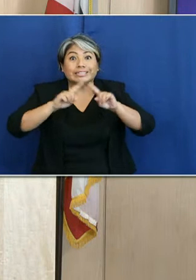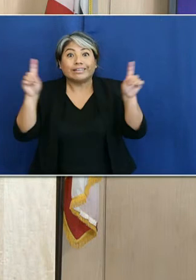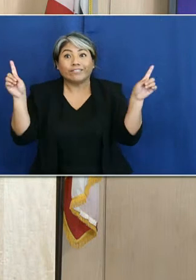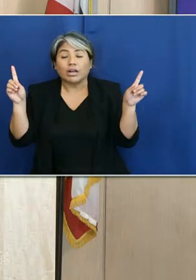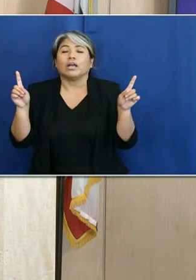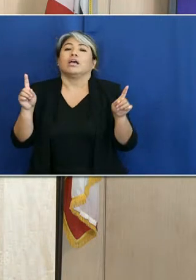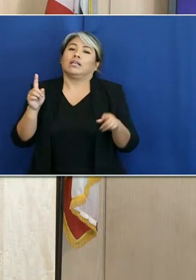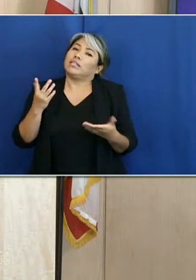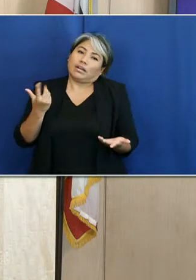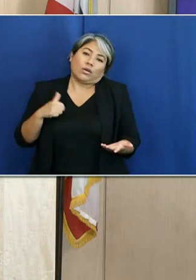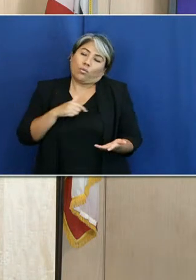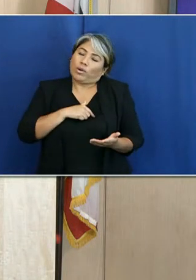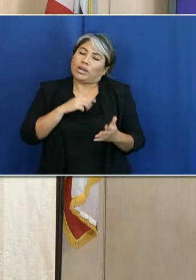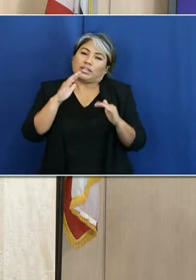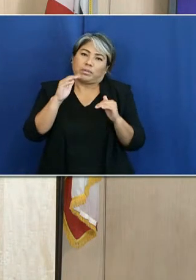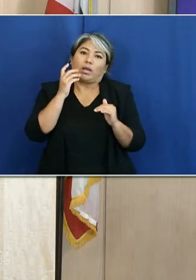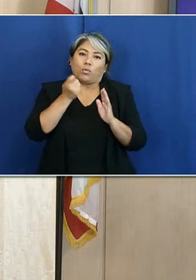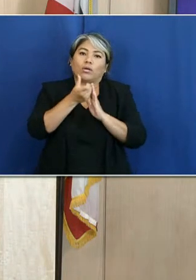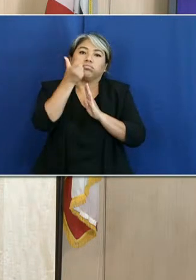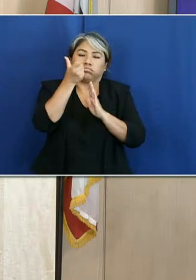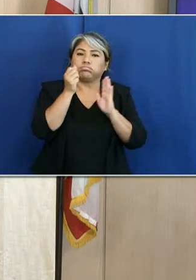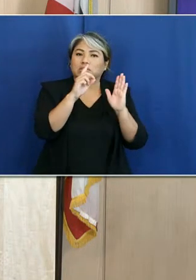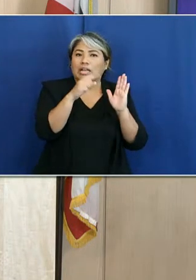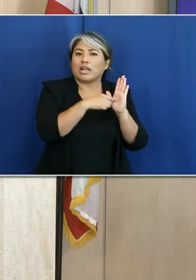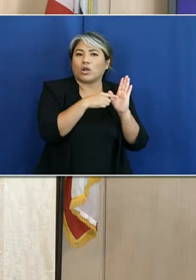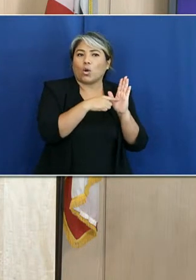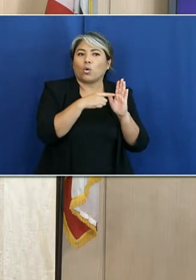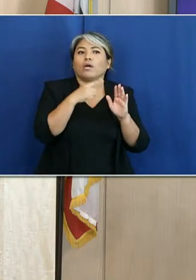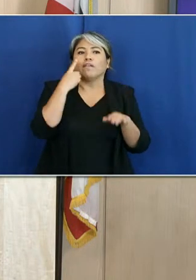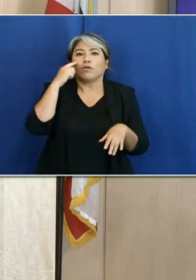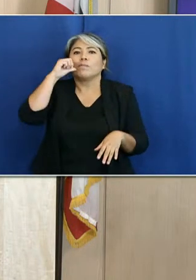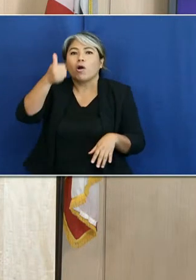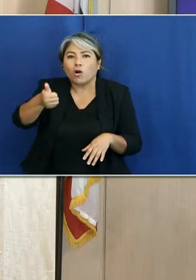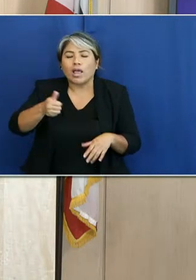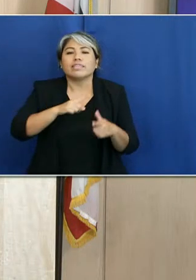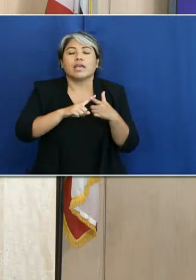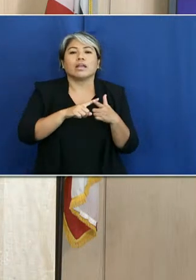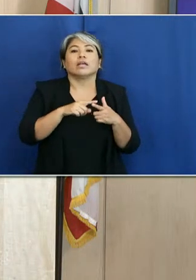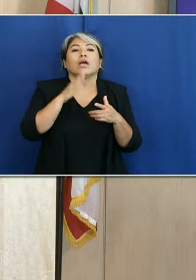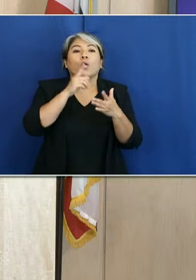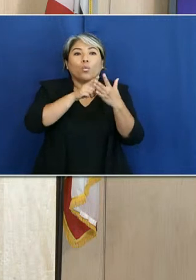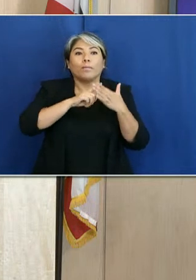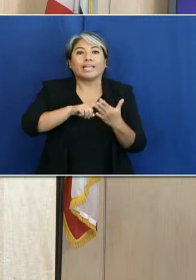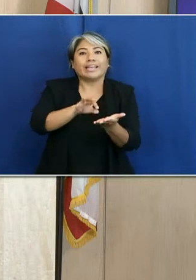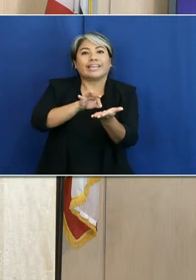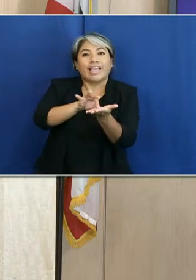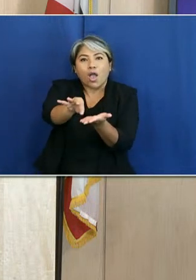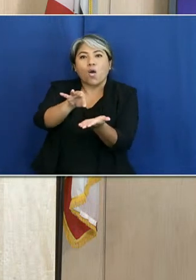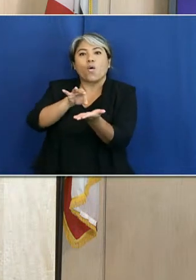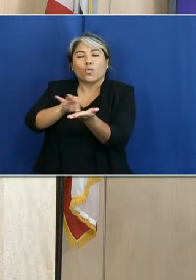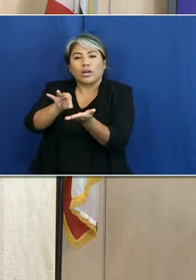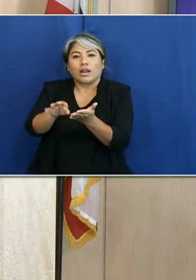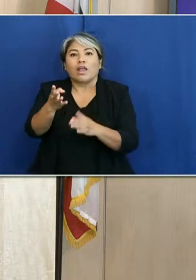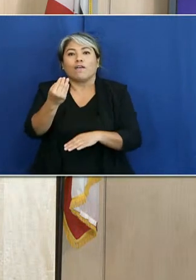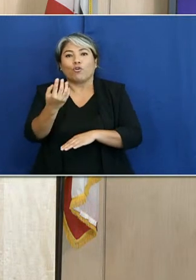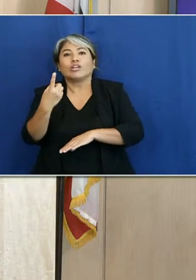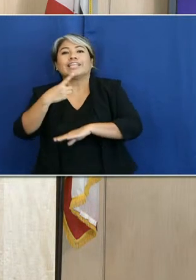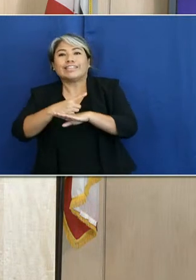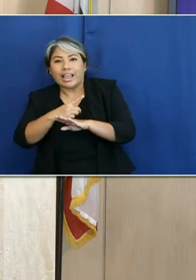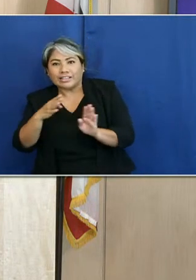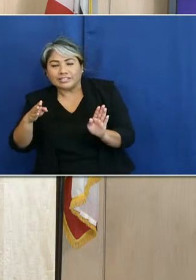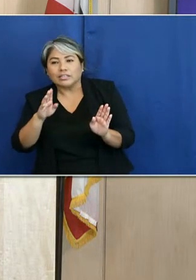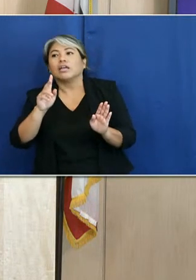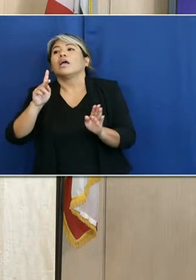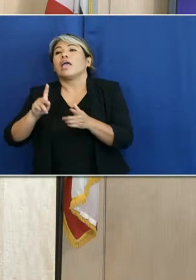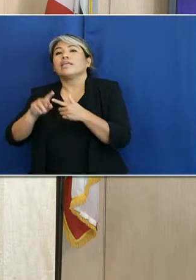expect that we will be off the monitoring list as of tomorrow, and then we will begin countdown of the next 14 days so that K